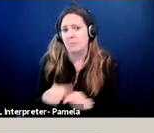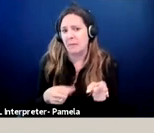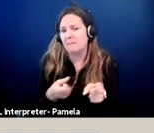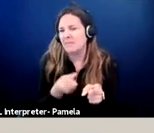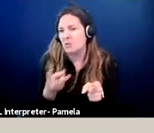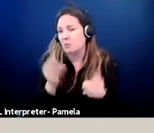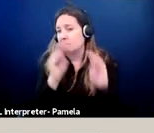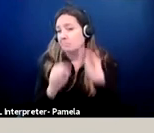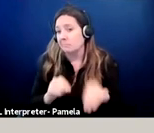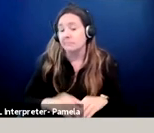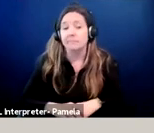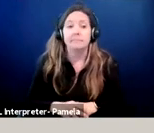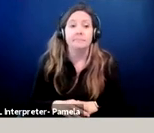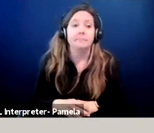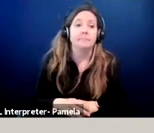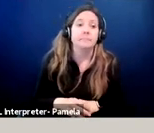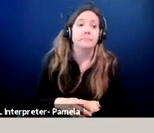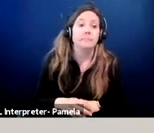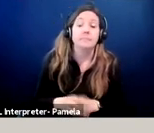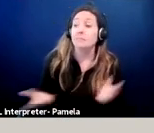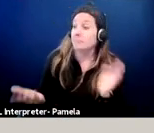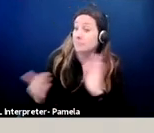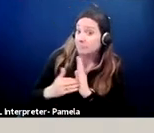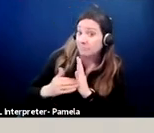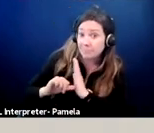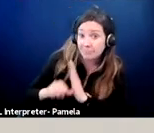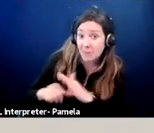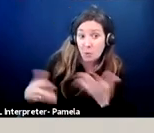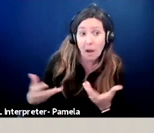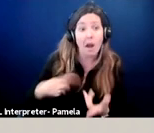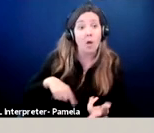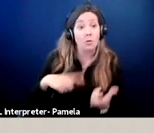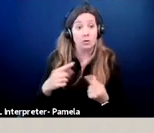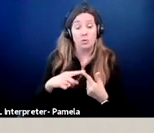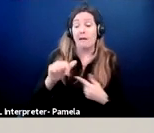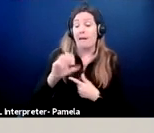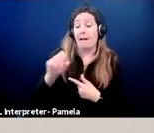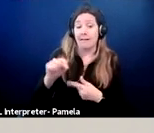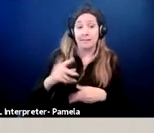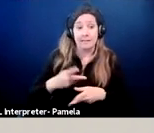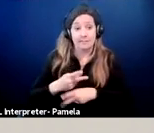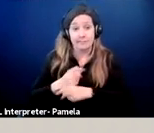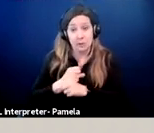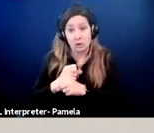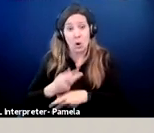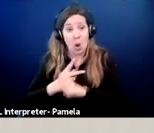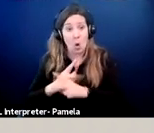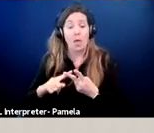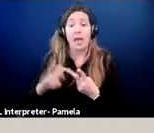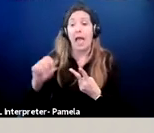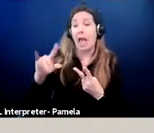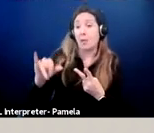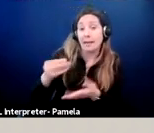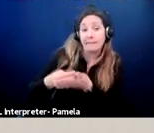there. So again, what do? We do asset secured loans, equity financing. The big one is government